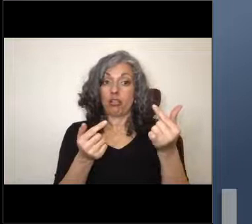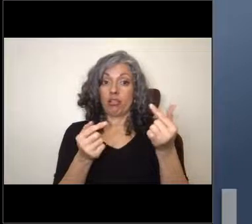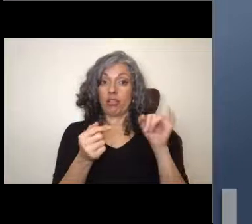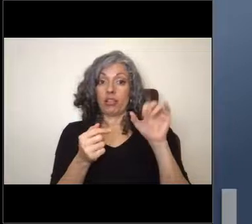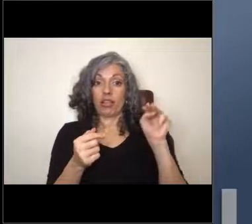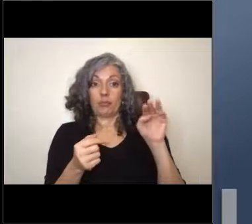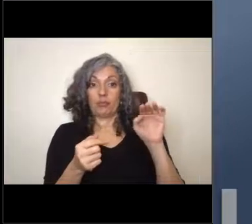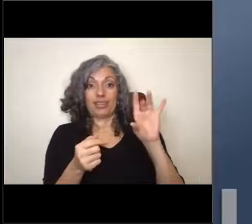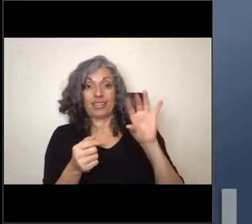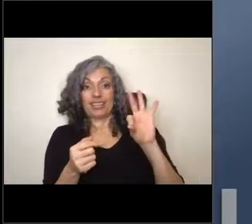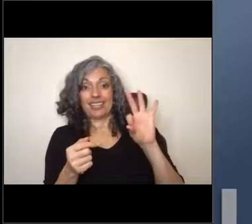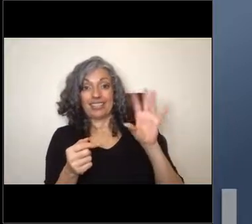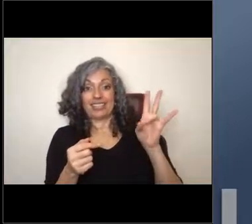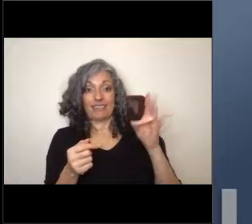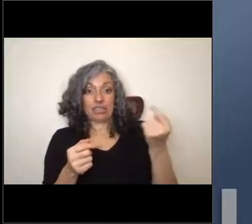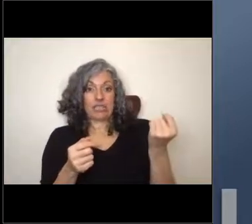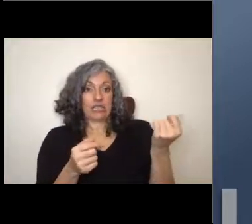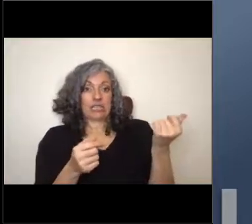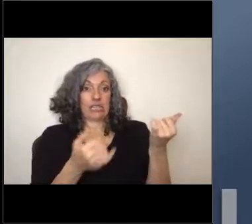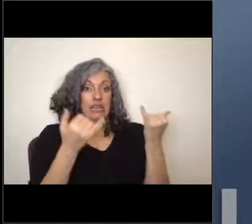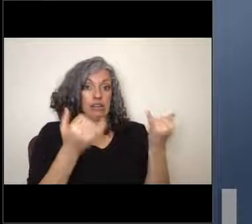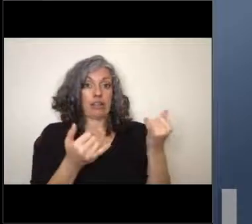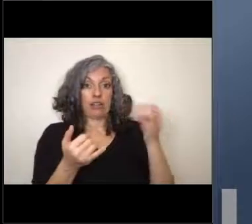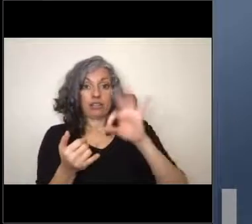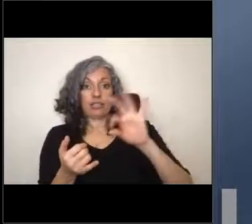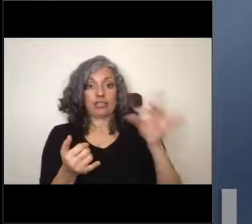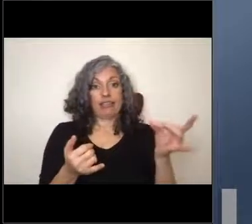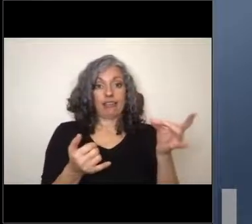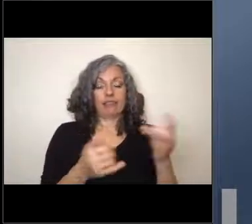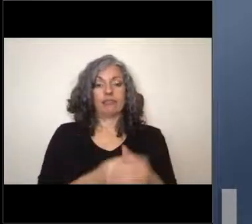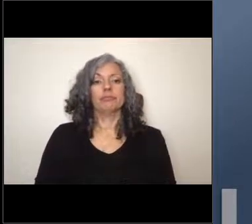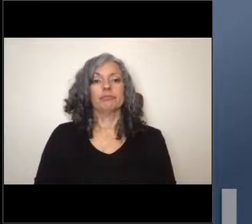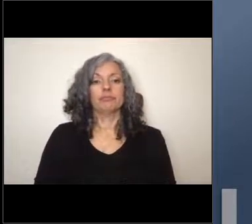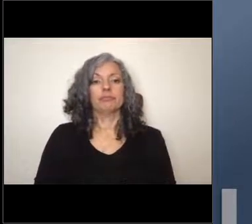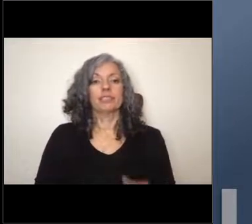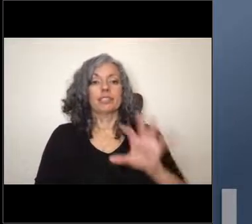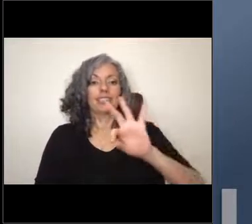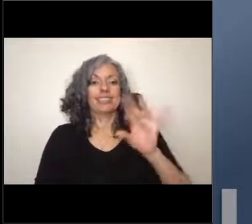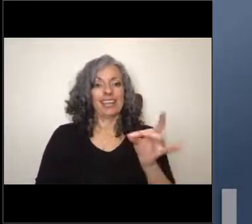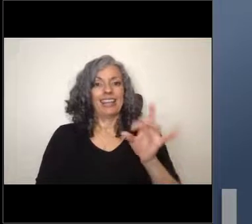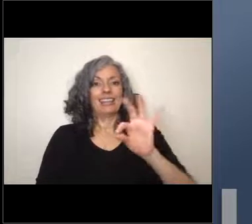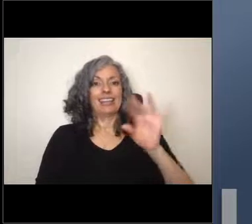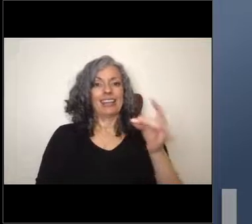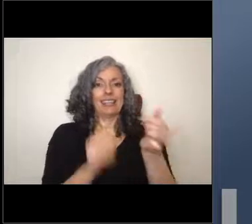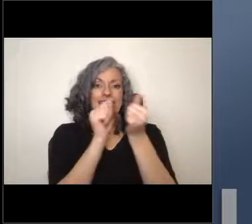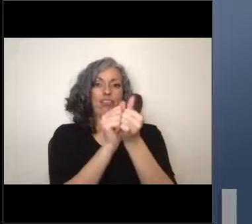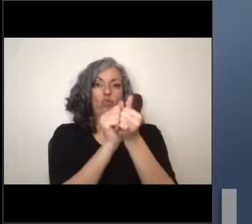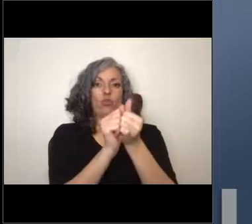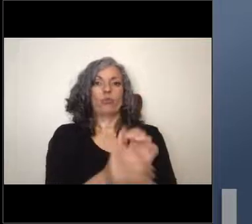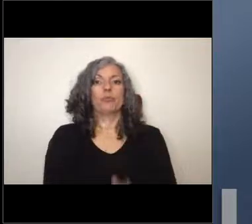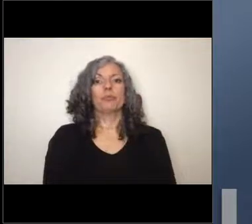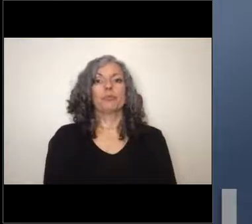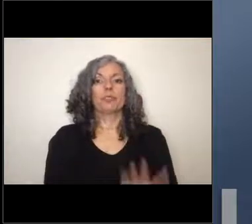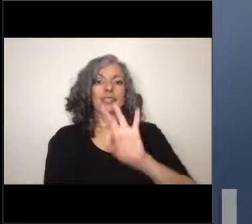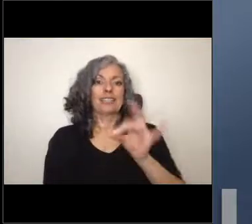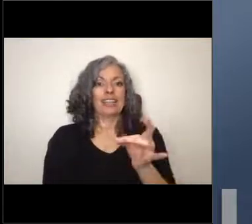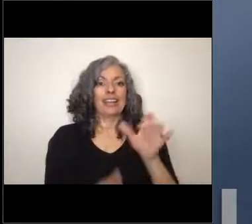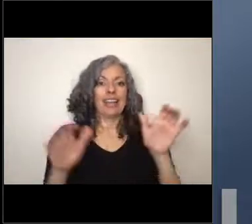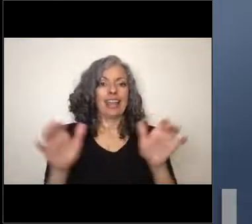been withdrawn, so we are now on item 98. John? And we will take 98 and 99 together. 98 is an action item for